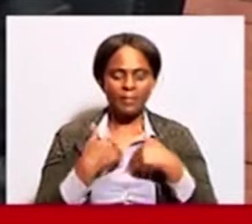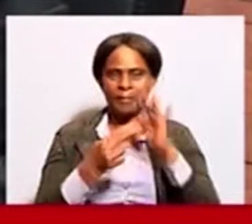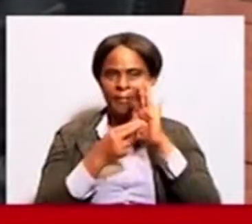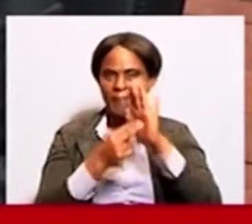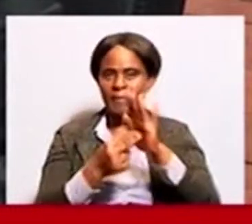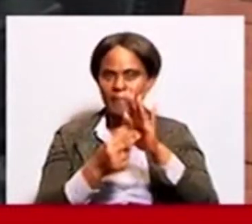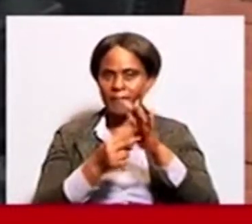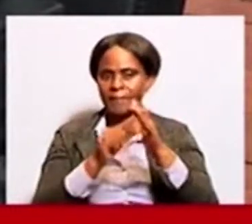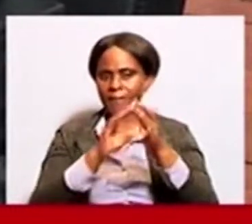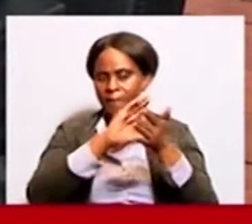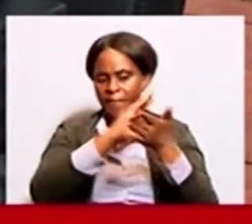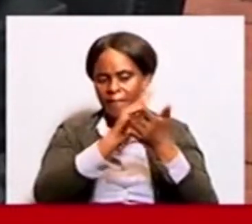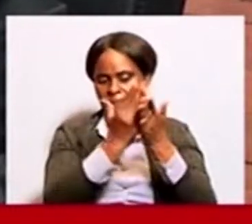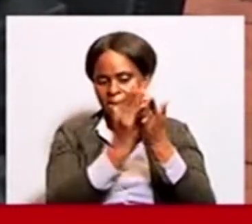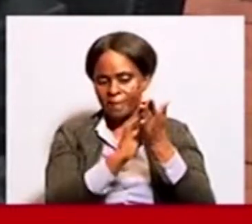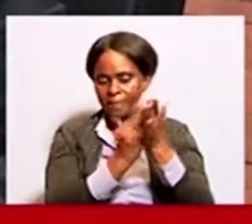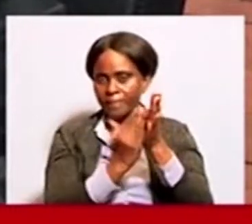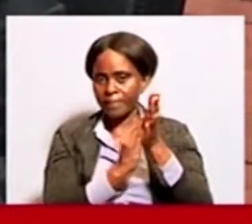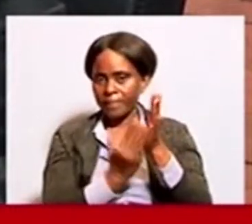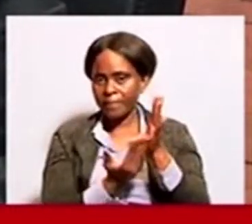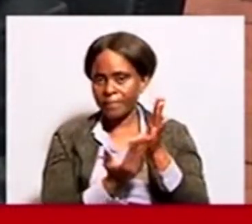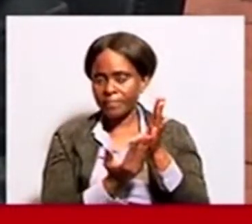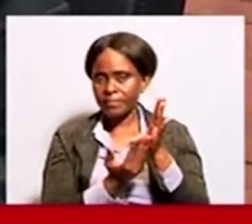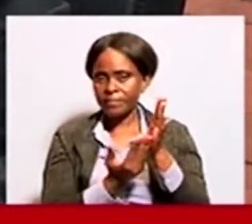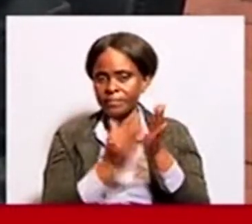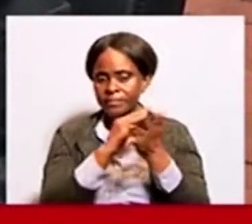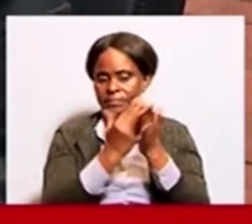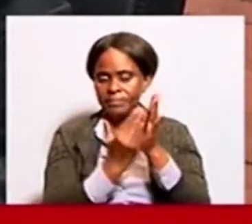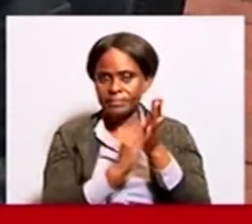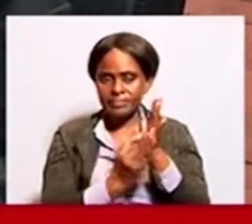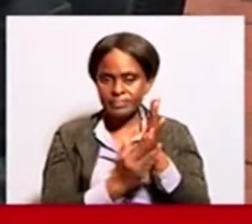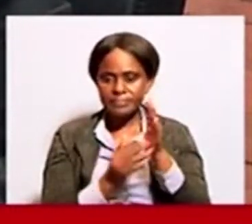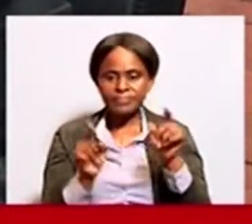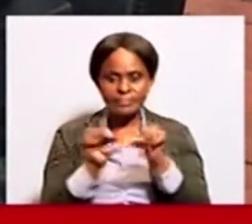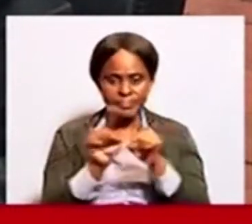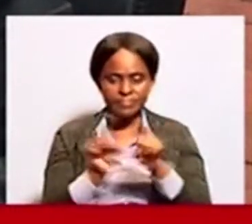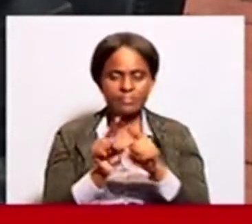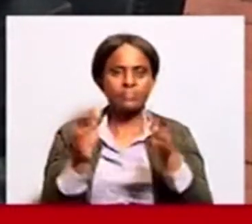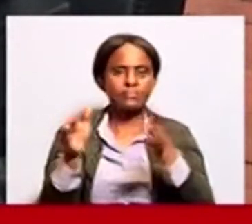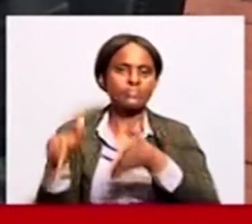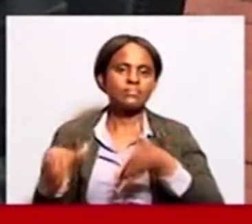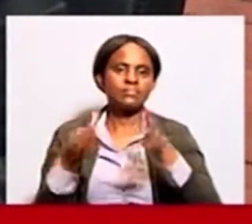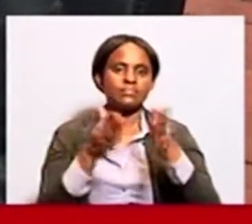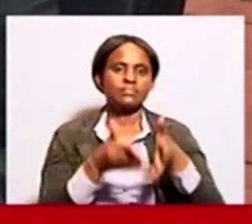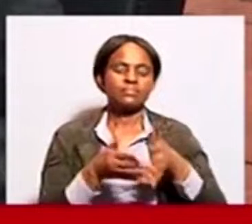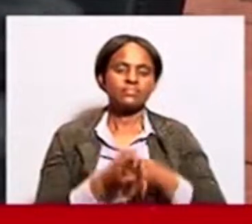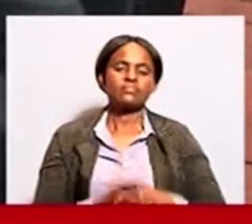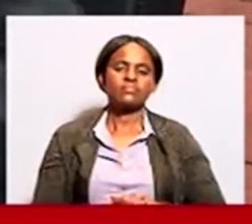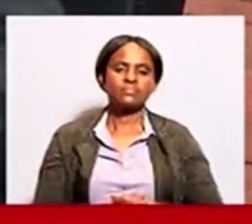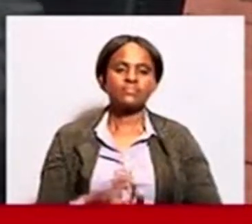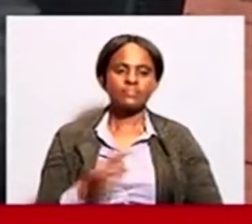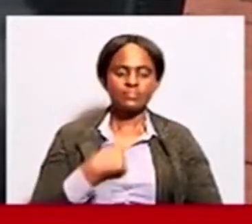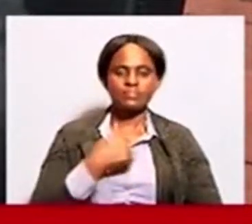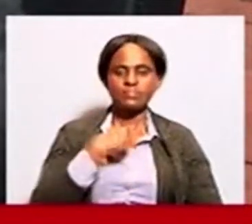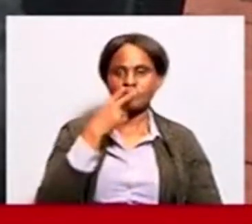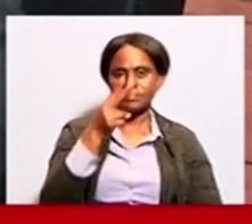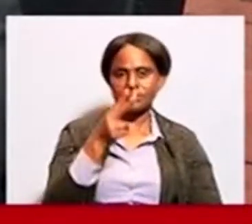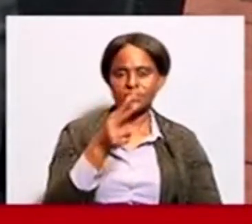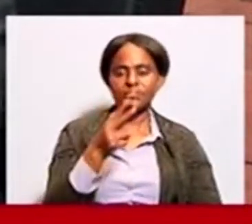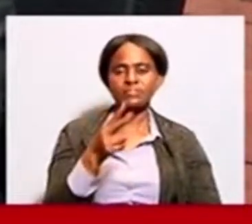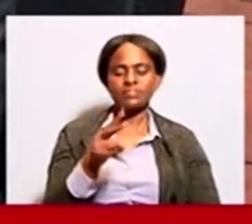the cracks on the walls of the same drainage. I've seen the action